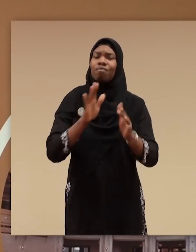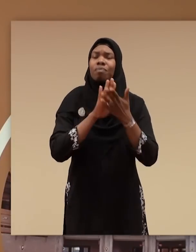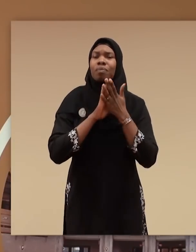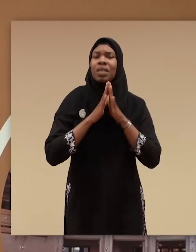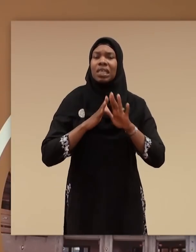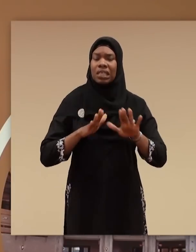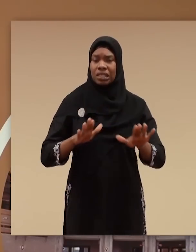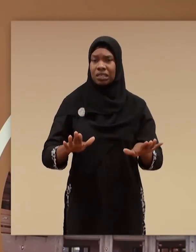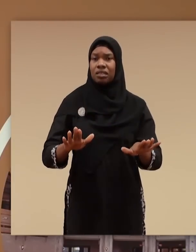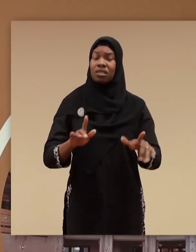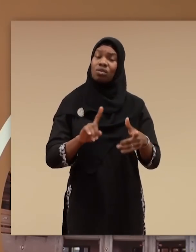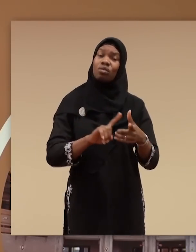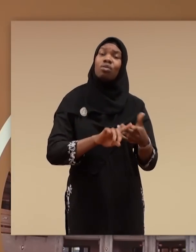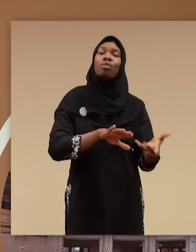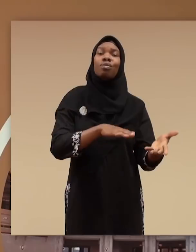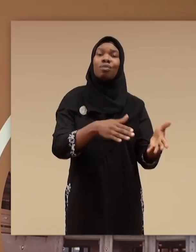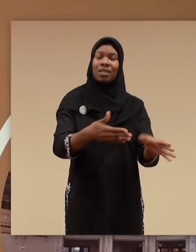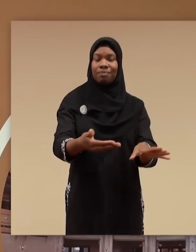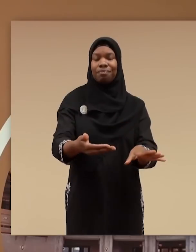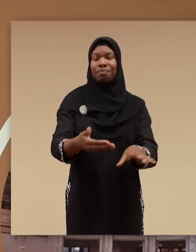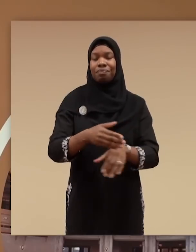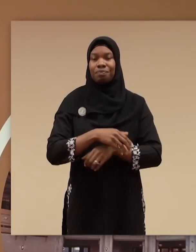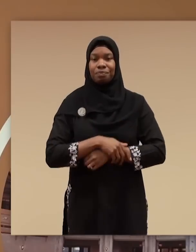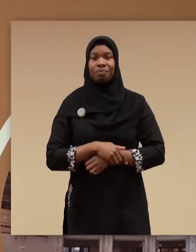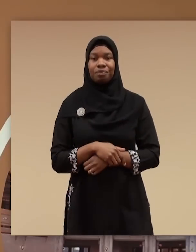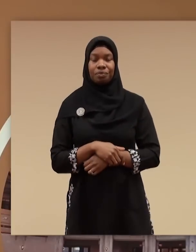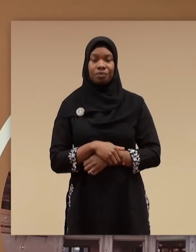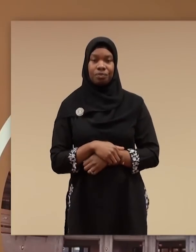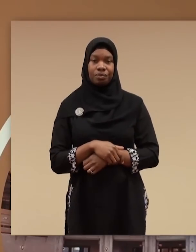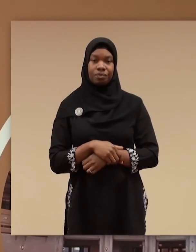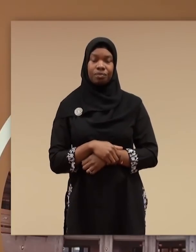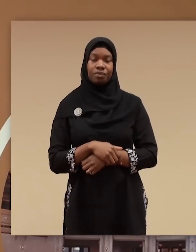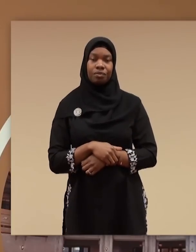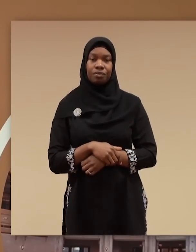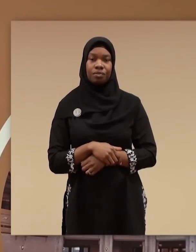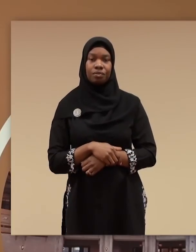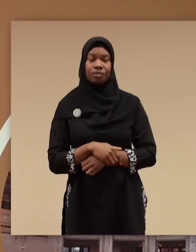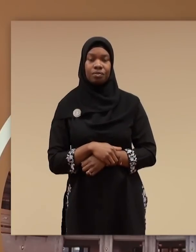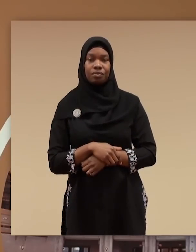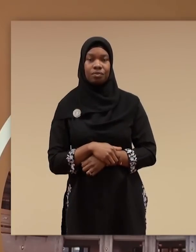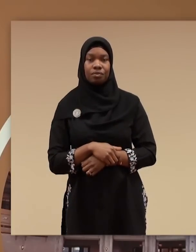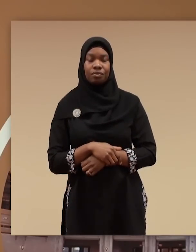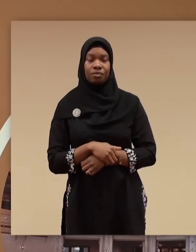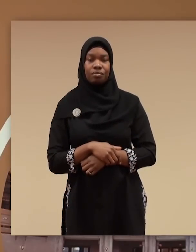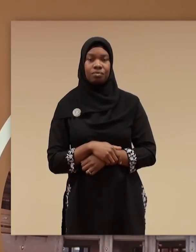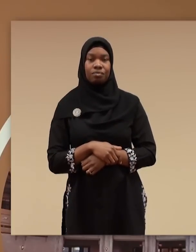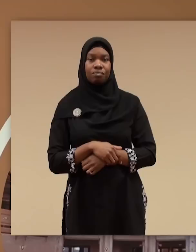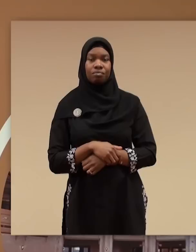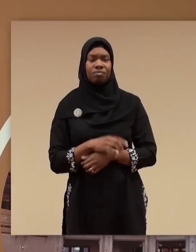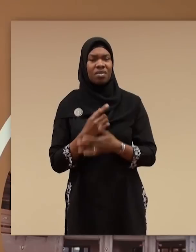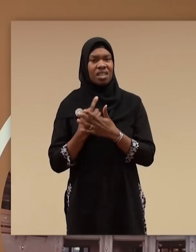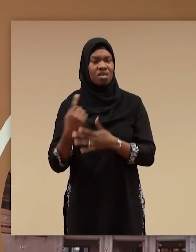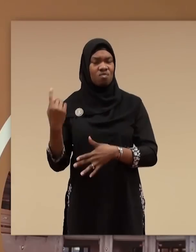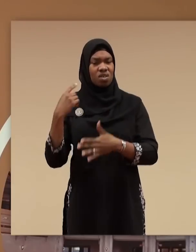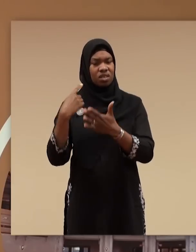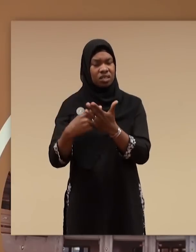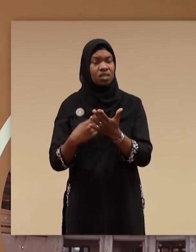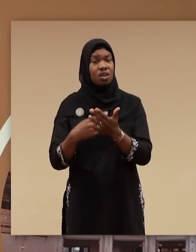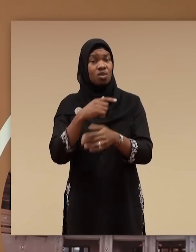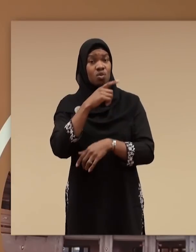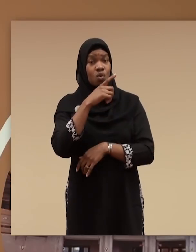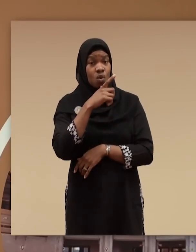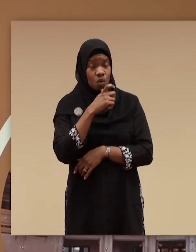We mentioned last week those who were, probably everyone was tortured, but those are the